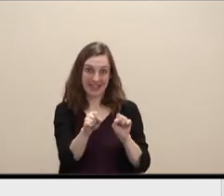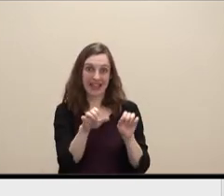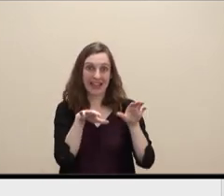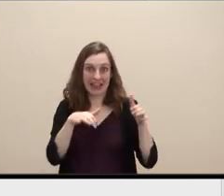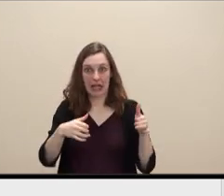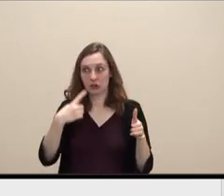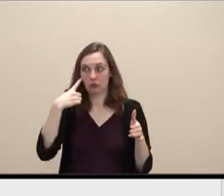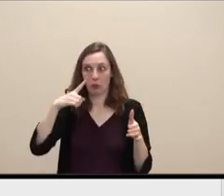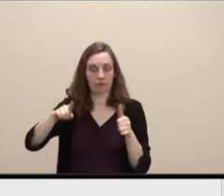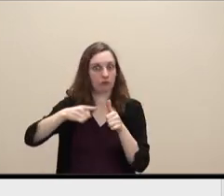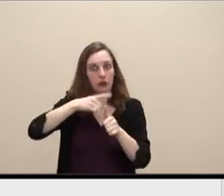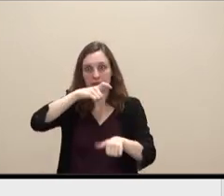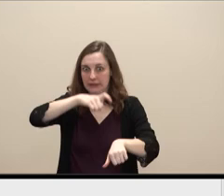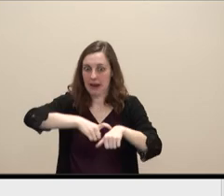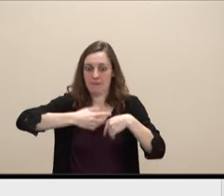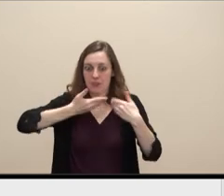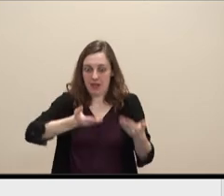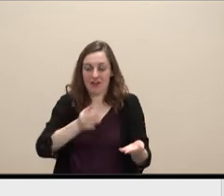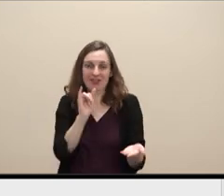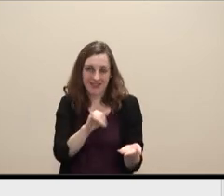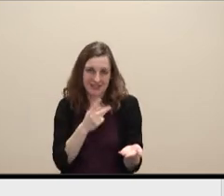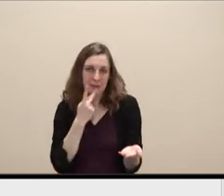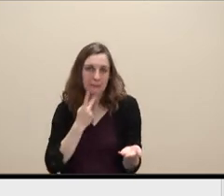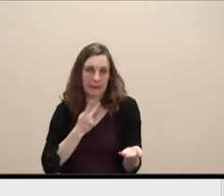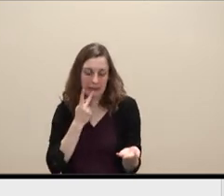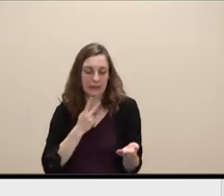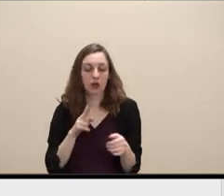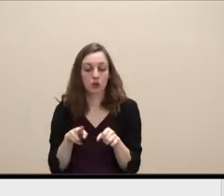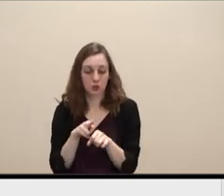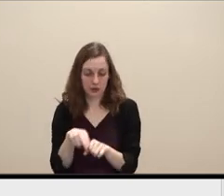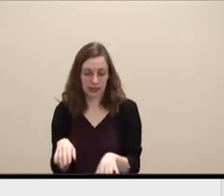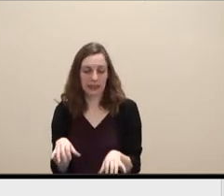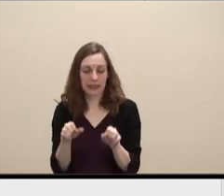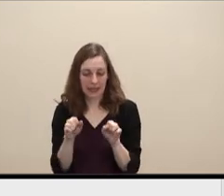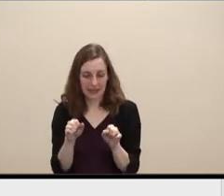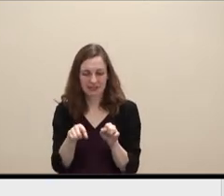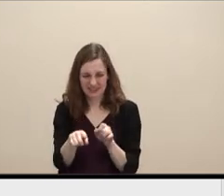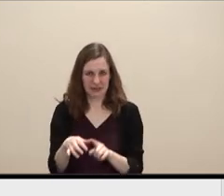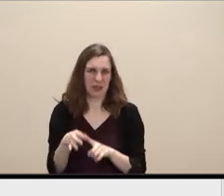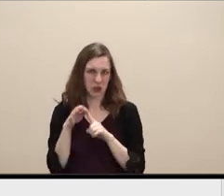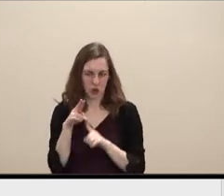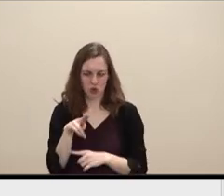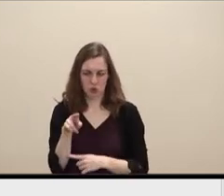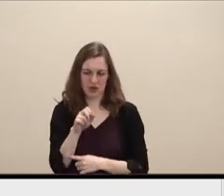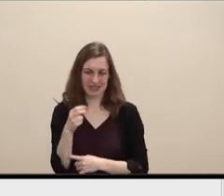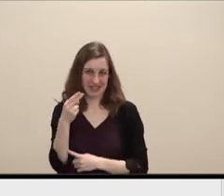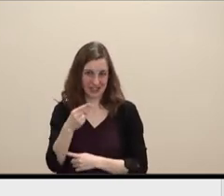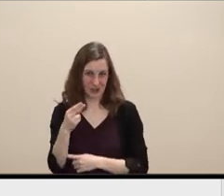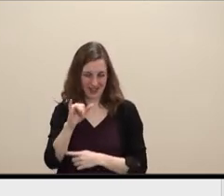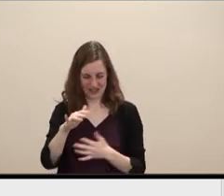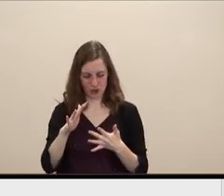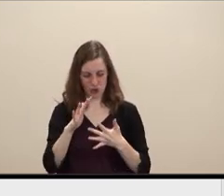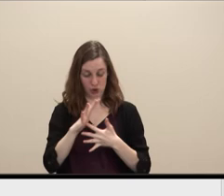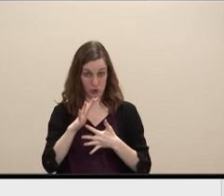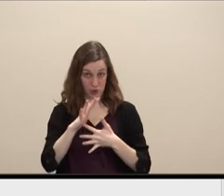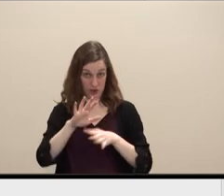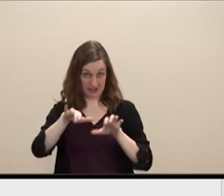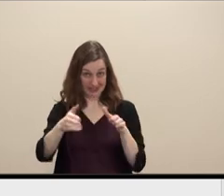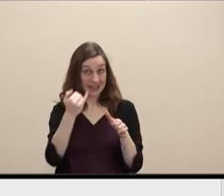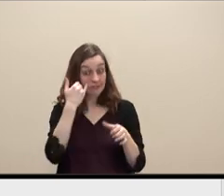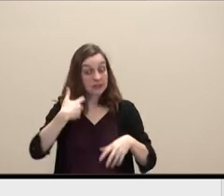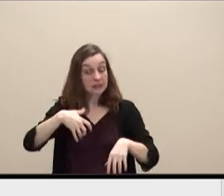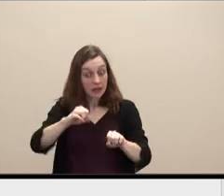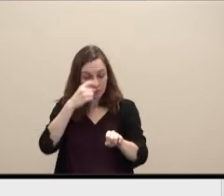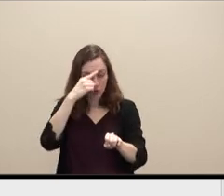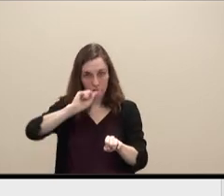first time at Brazos. So that's the pink represents that they usually get, especially U.S. history, because it's a junior class, that if they take it for the first